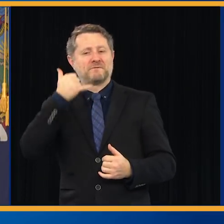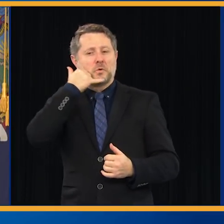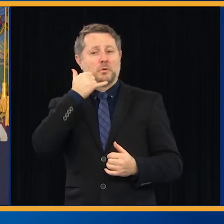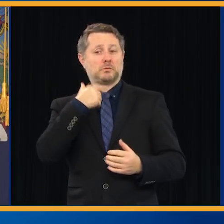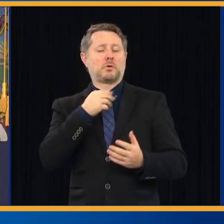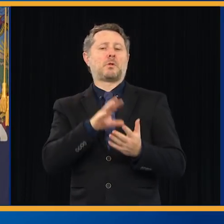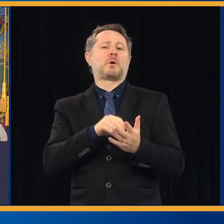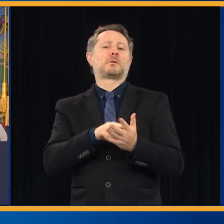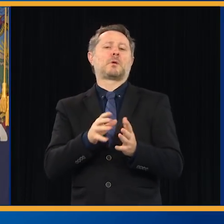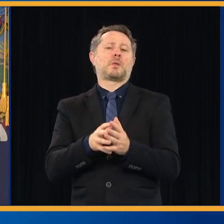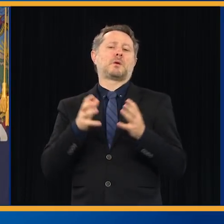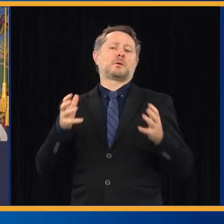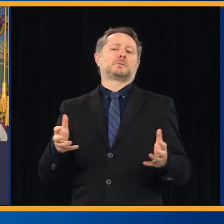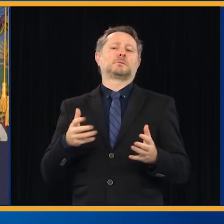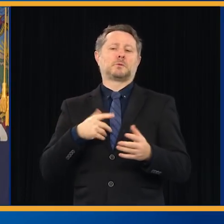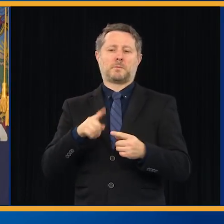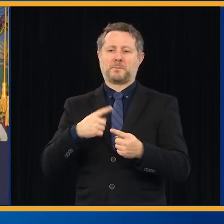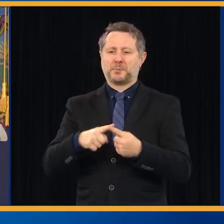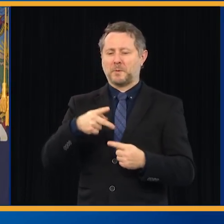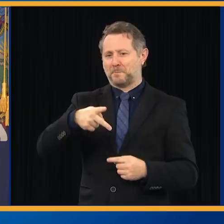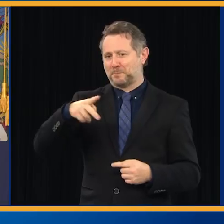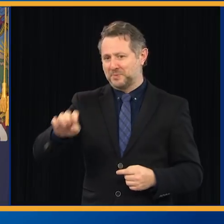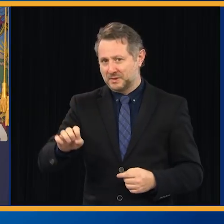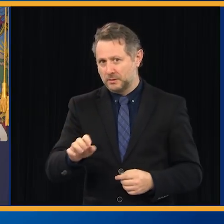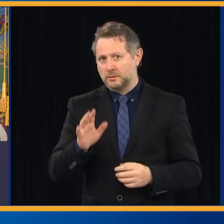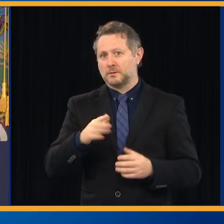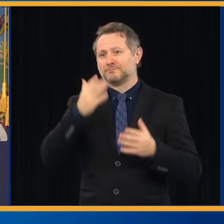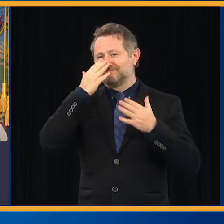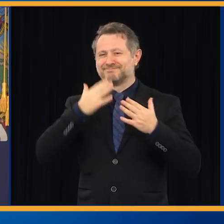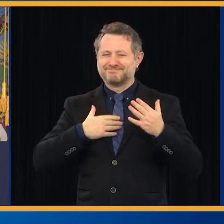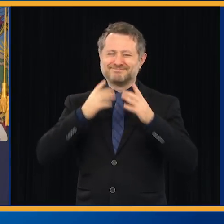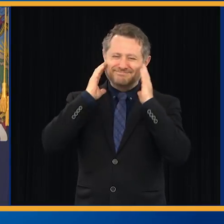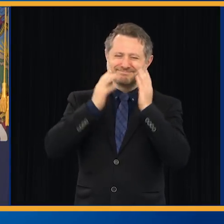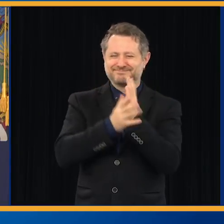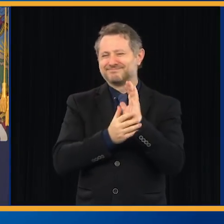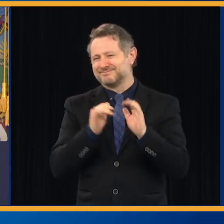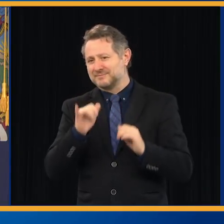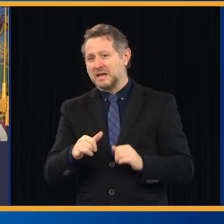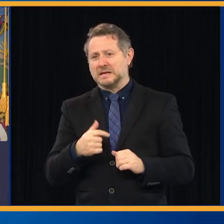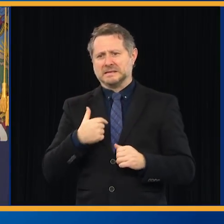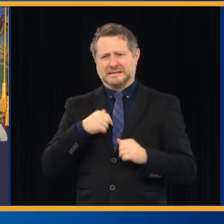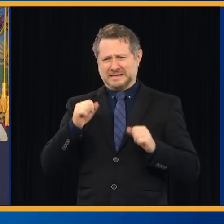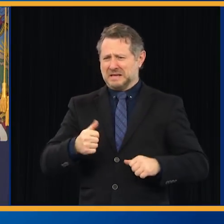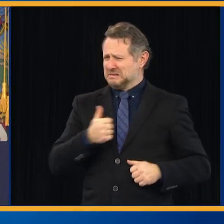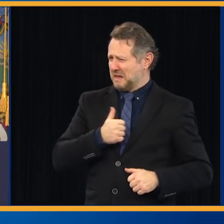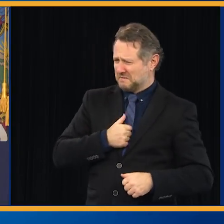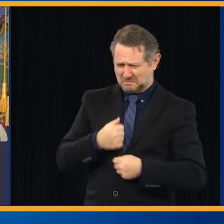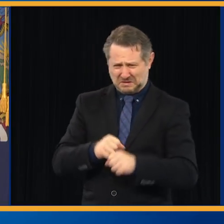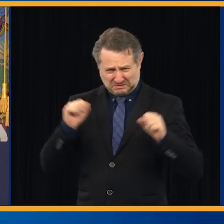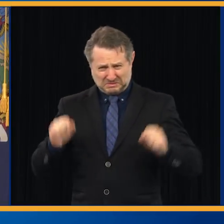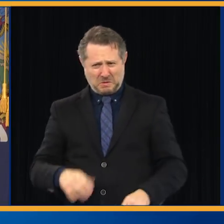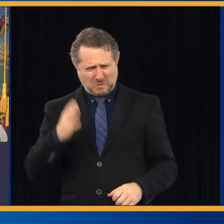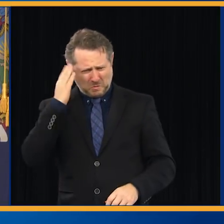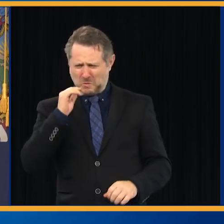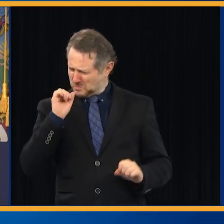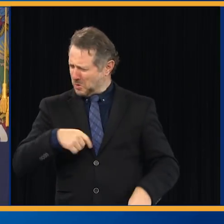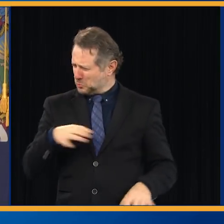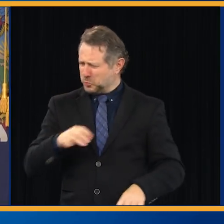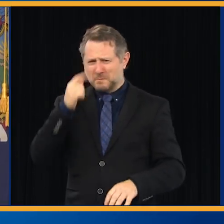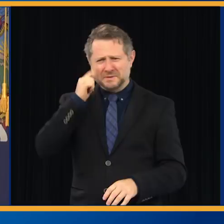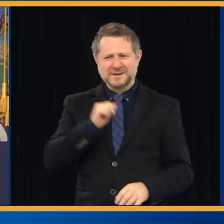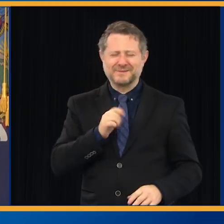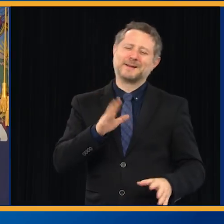much about PPE over the past few weeks. I think we can go make gowns ourselves at this point. I think we've learned